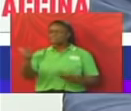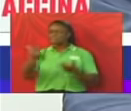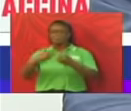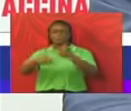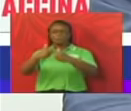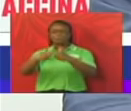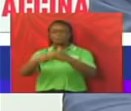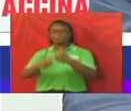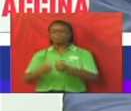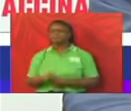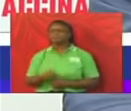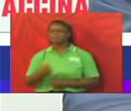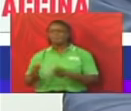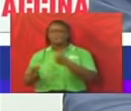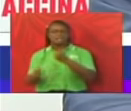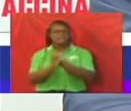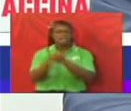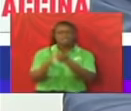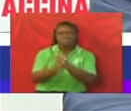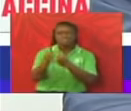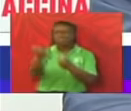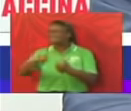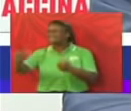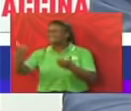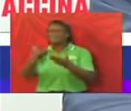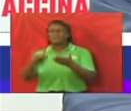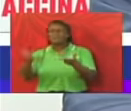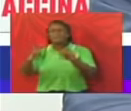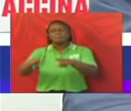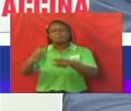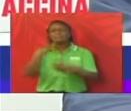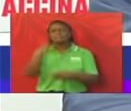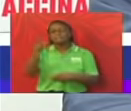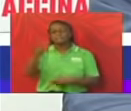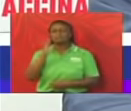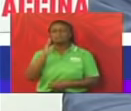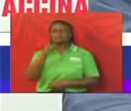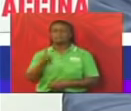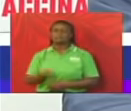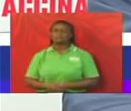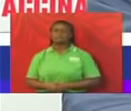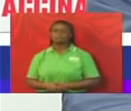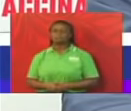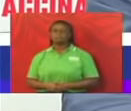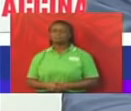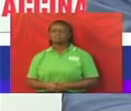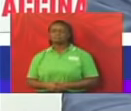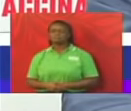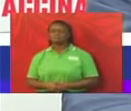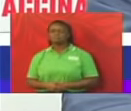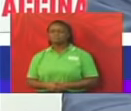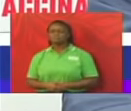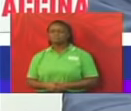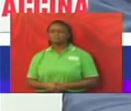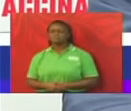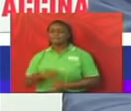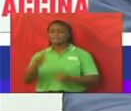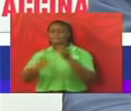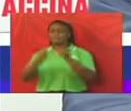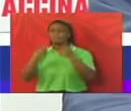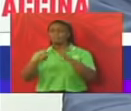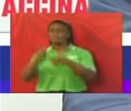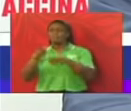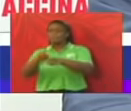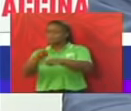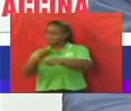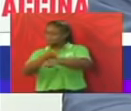The objective of the vaccination program and of the health system is to improve health and to avoid risk.